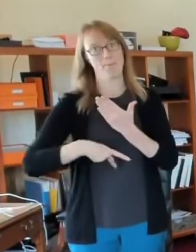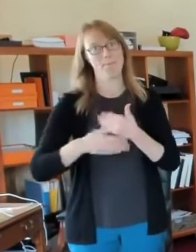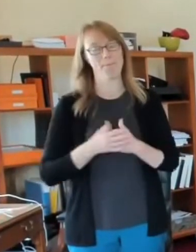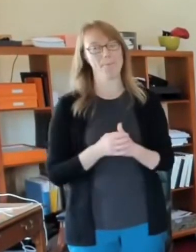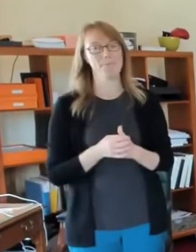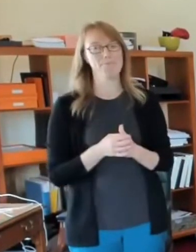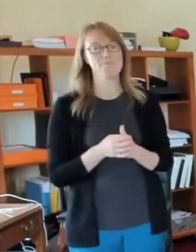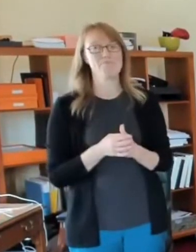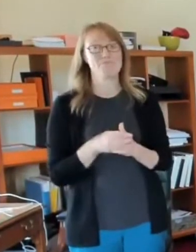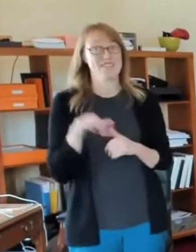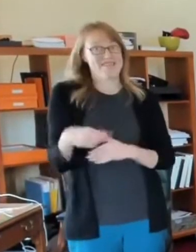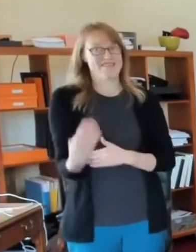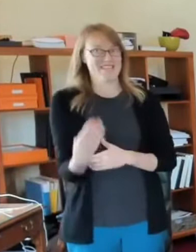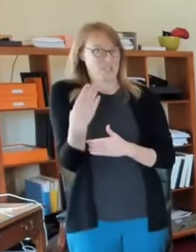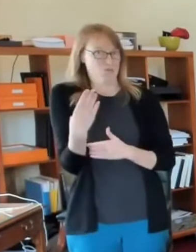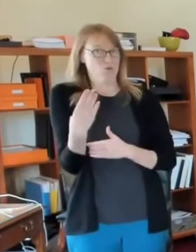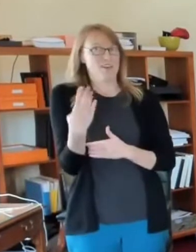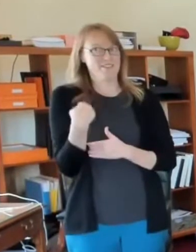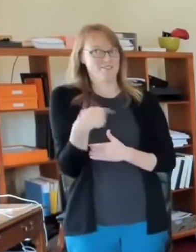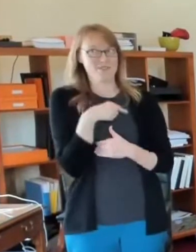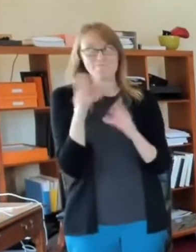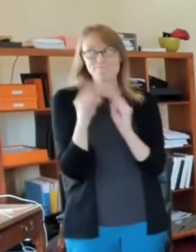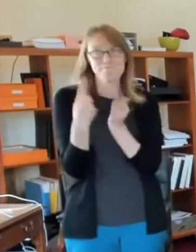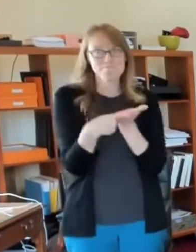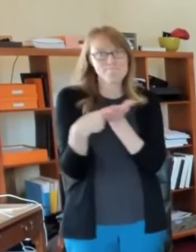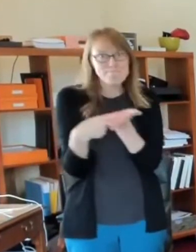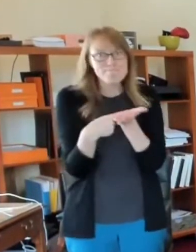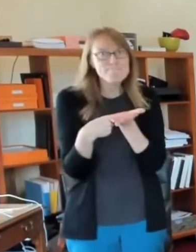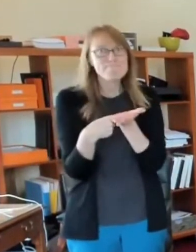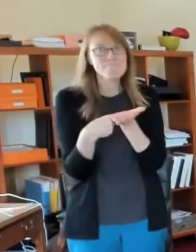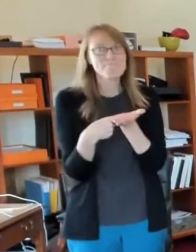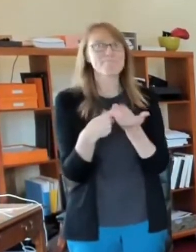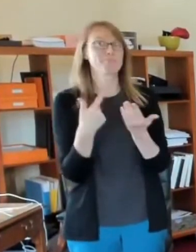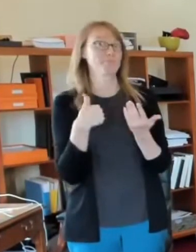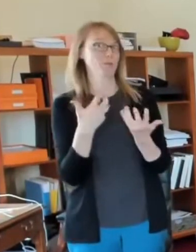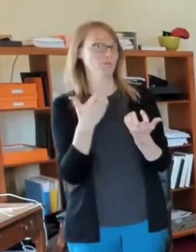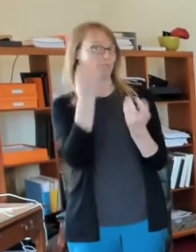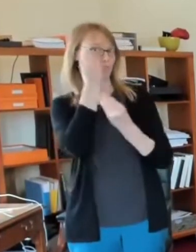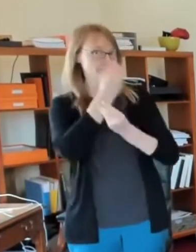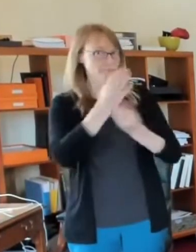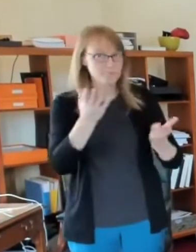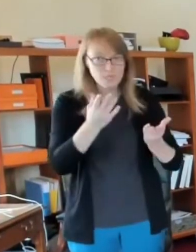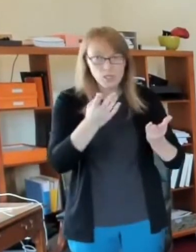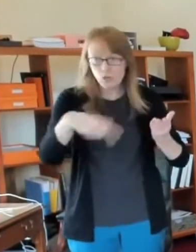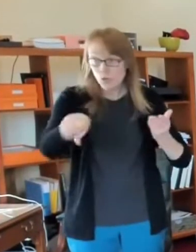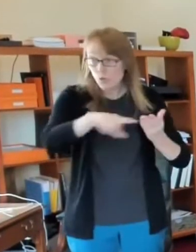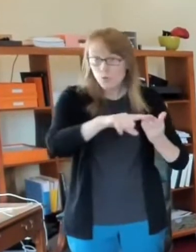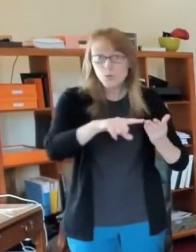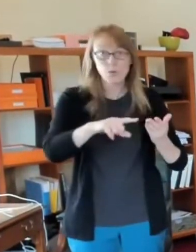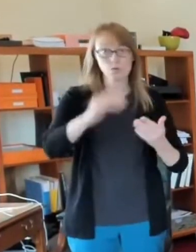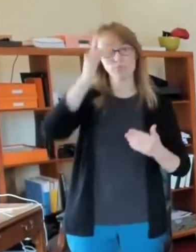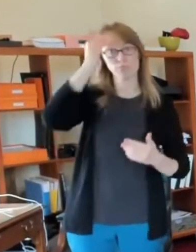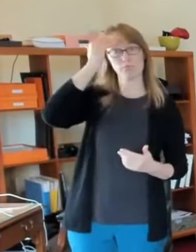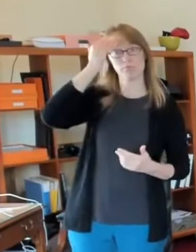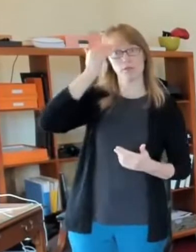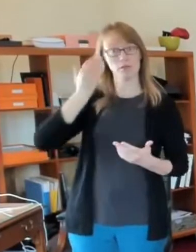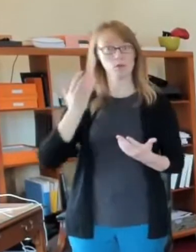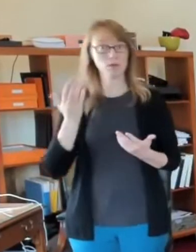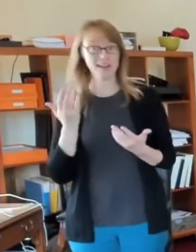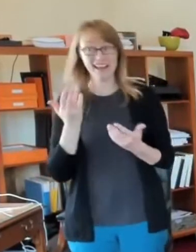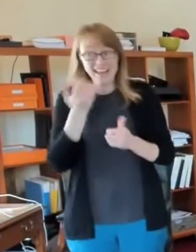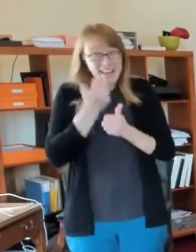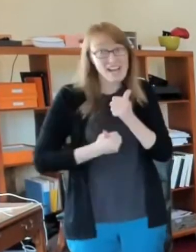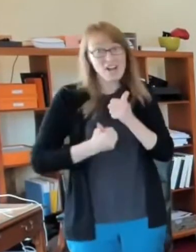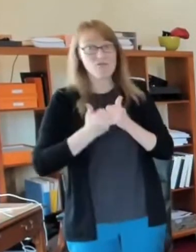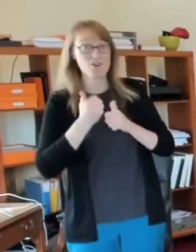on. There was a meeting on it this morning. I wanted to bring you up to date on it because I do think it's really important that we recognize that not every